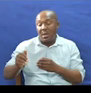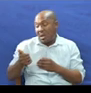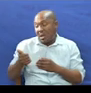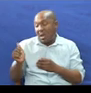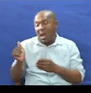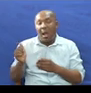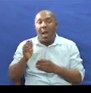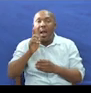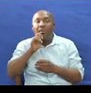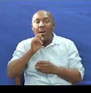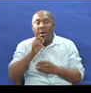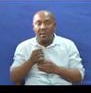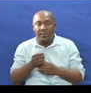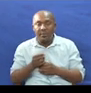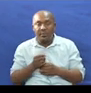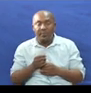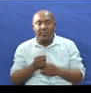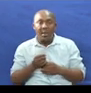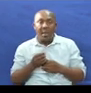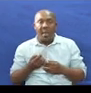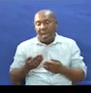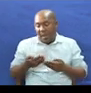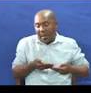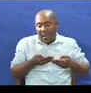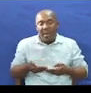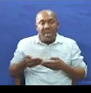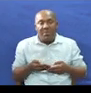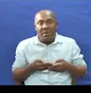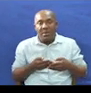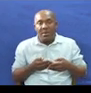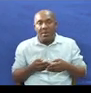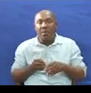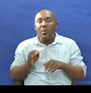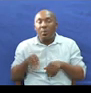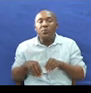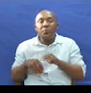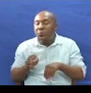A baby was toddling happily towards her mother.